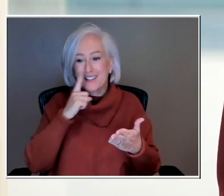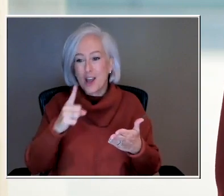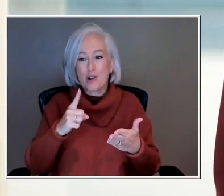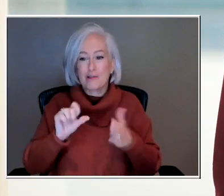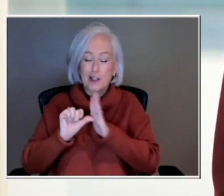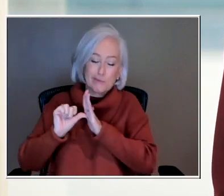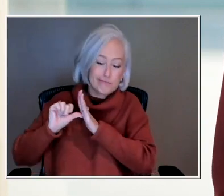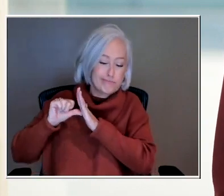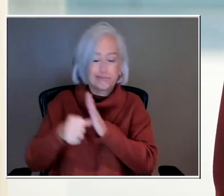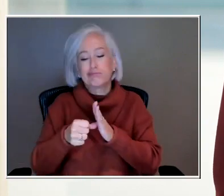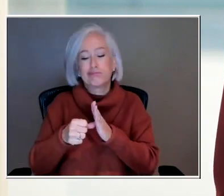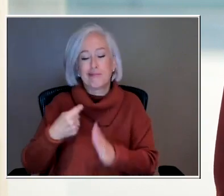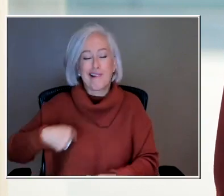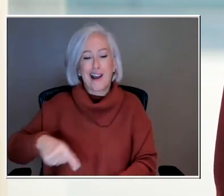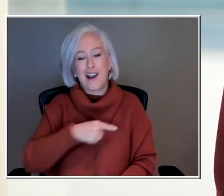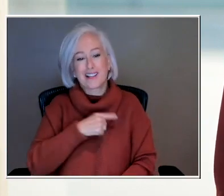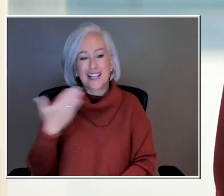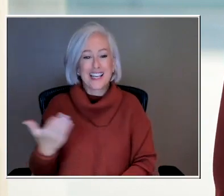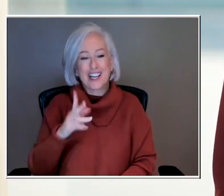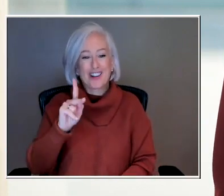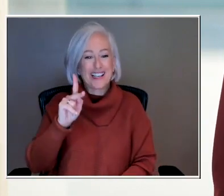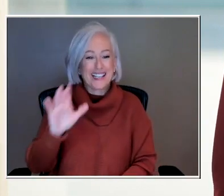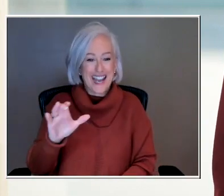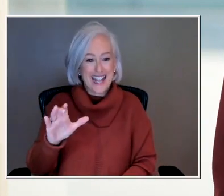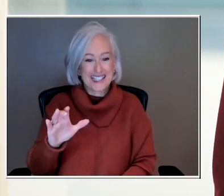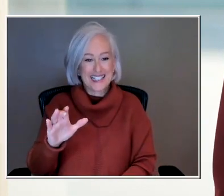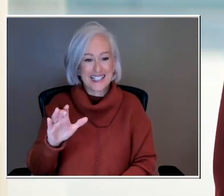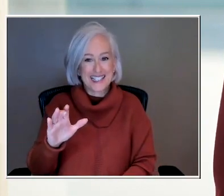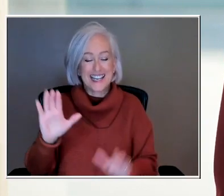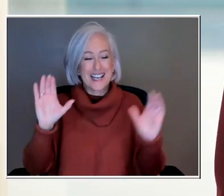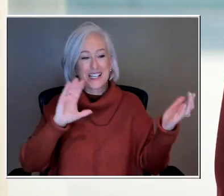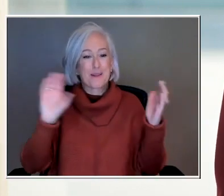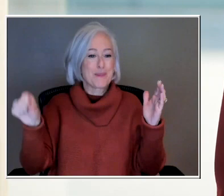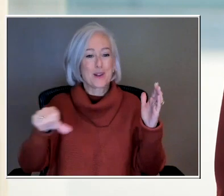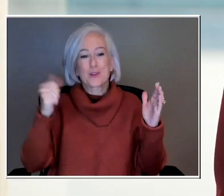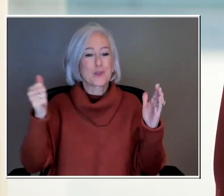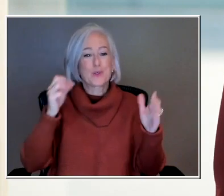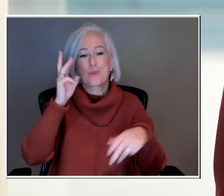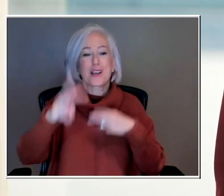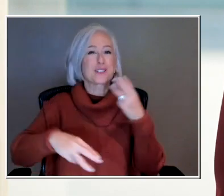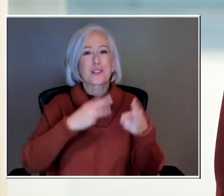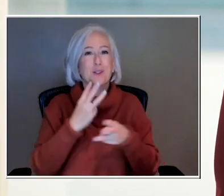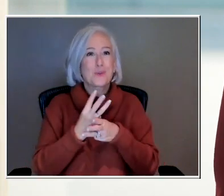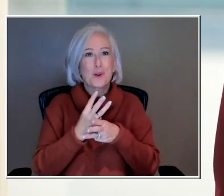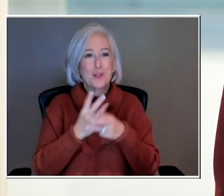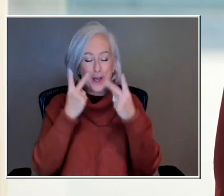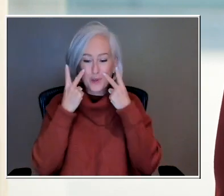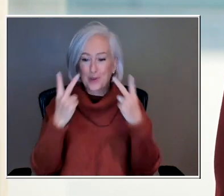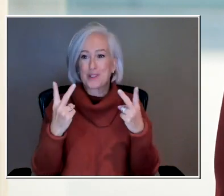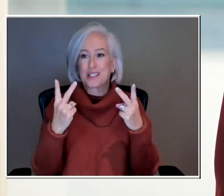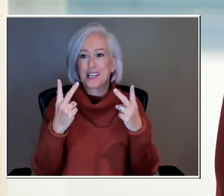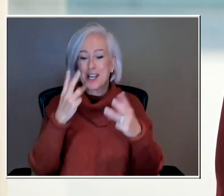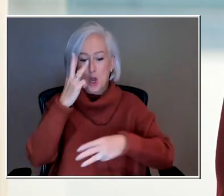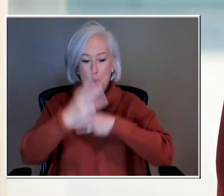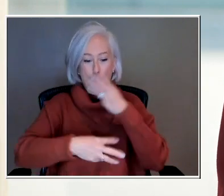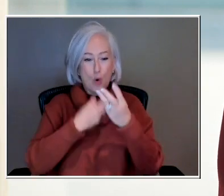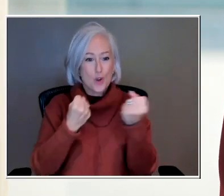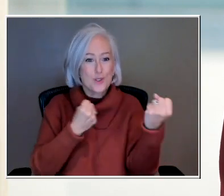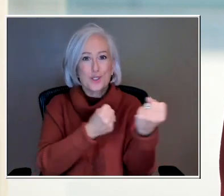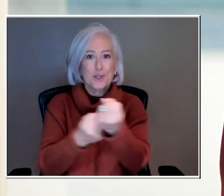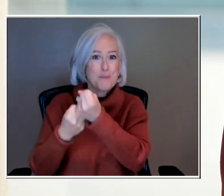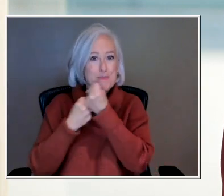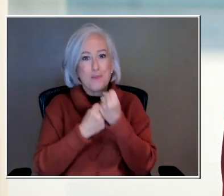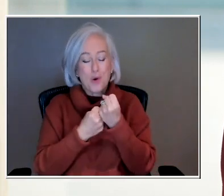edge to where the rest of the world is in this amazing global sport where everybody knows it, everybody loves it,